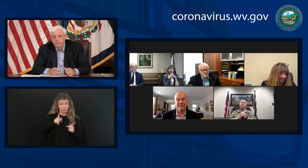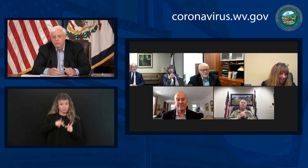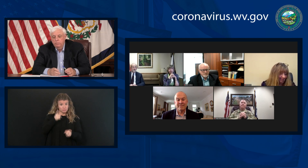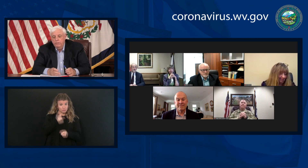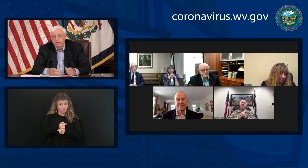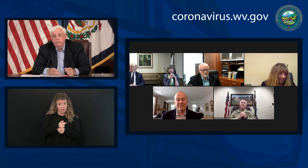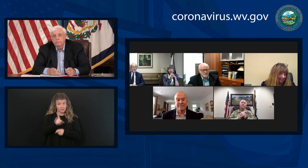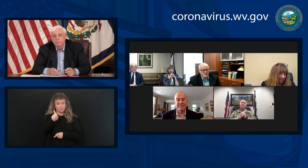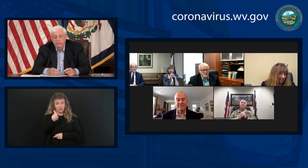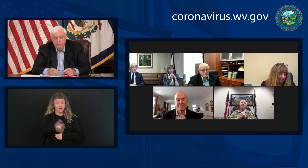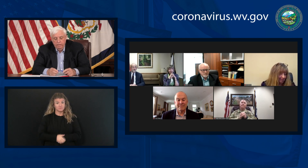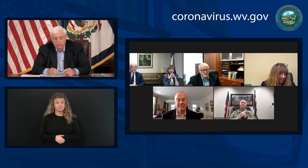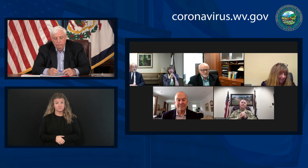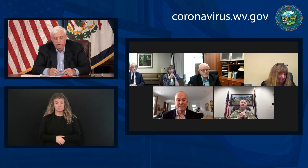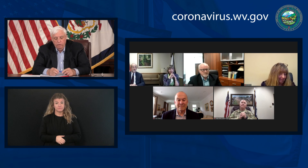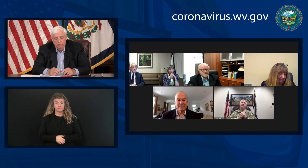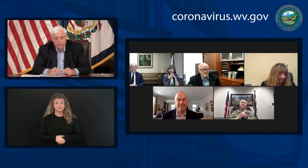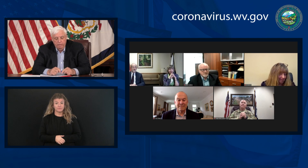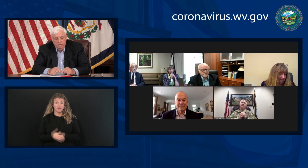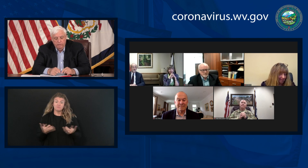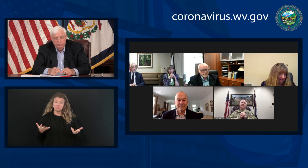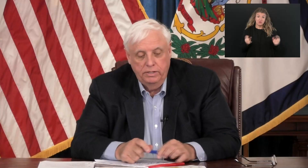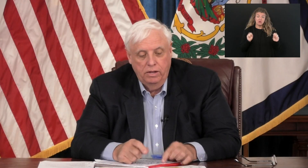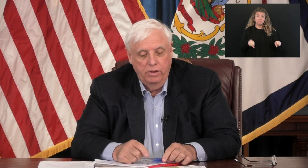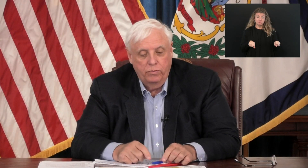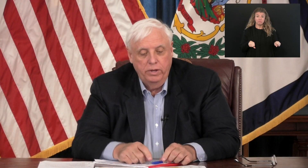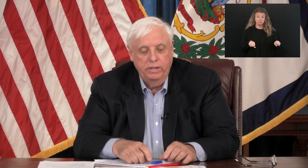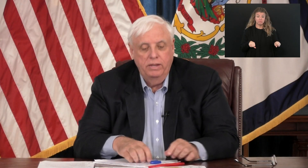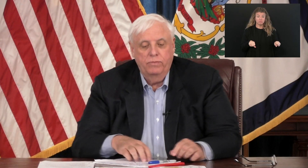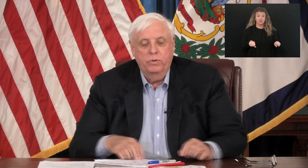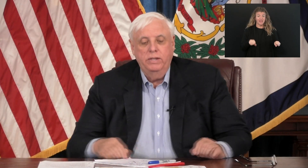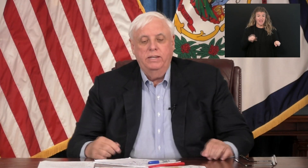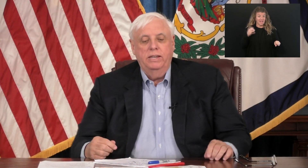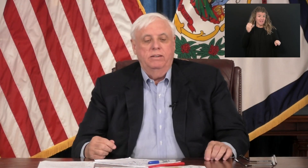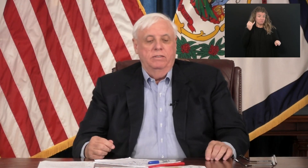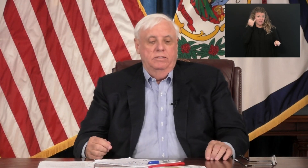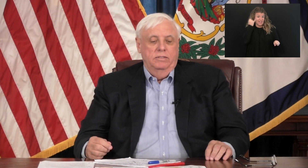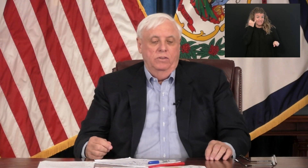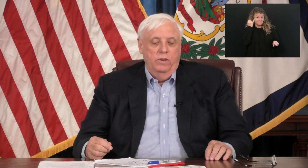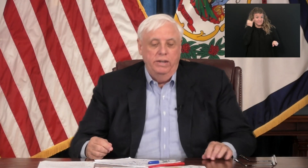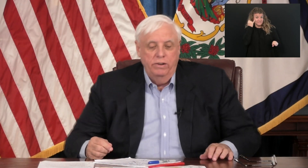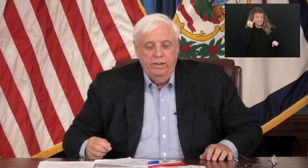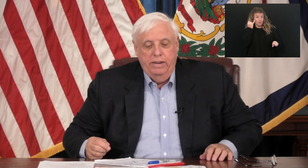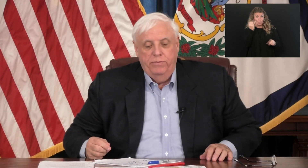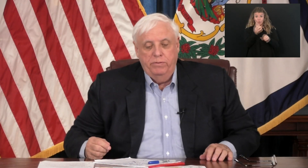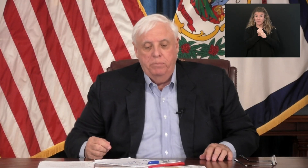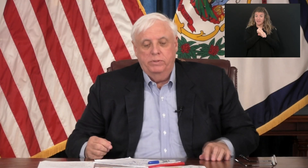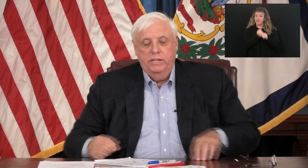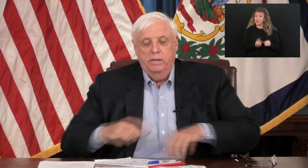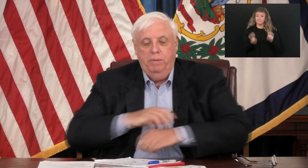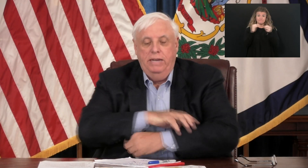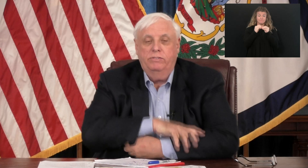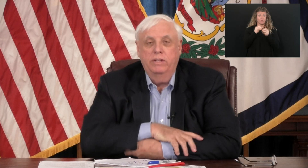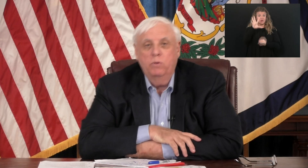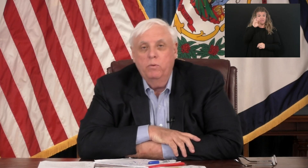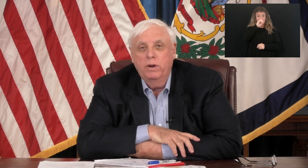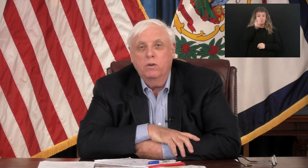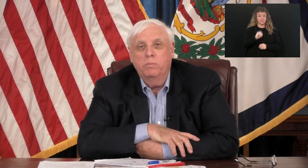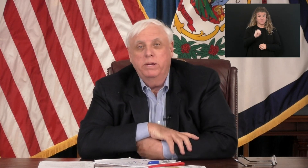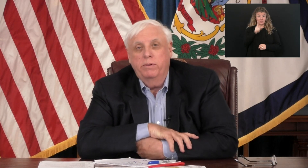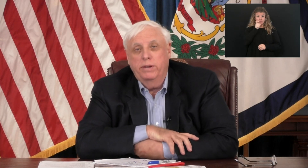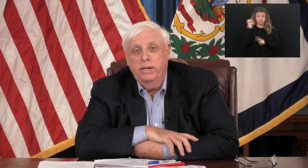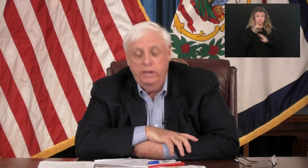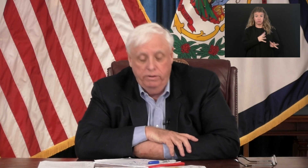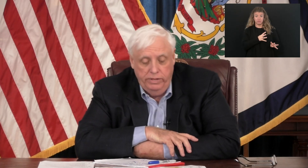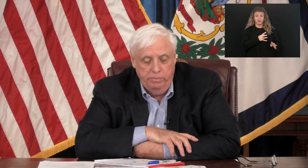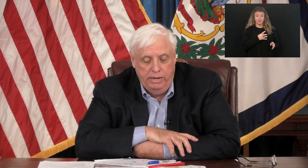Well, it could be. It could very well be, because, you know, if we get greater than that 50% capacity, well, we're not going to be